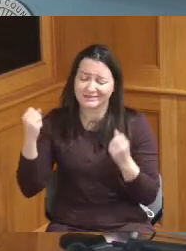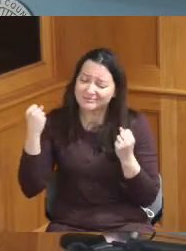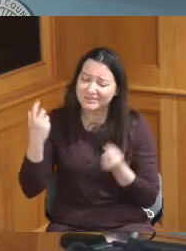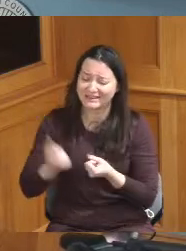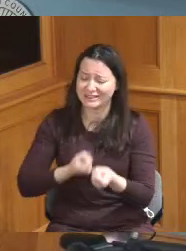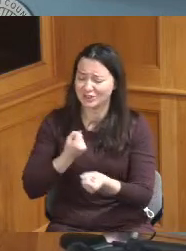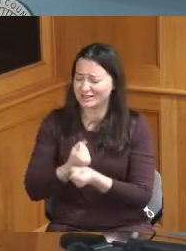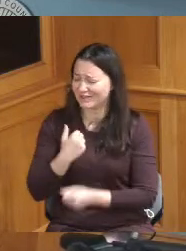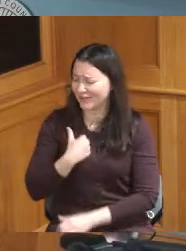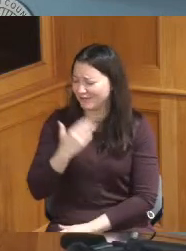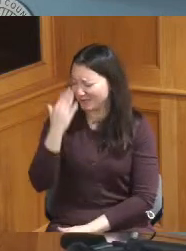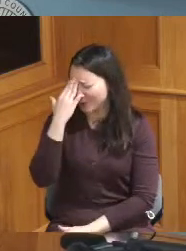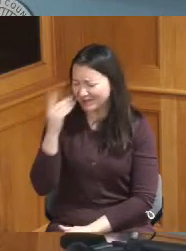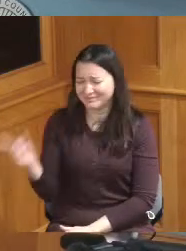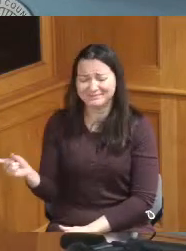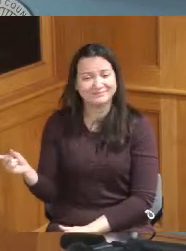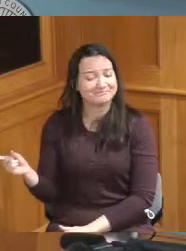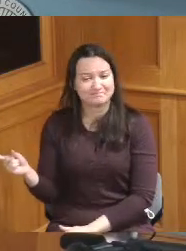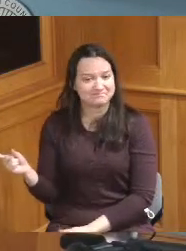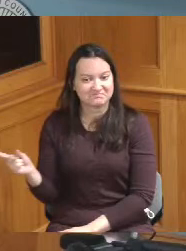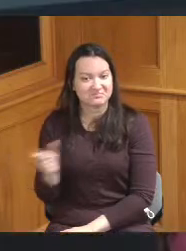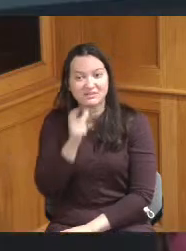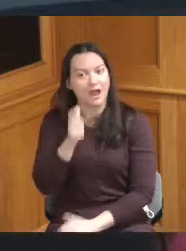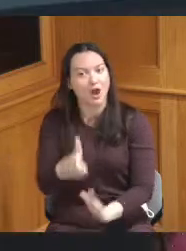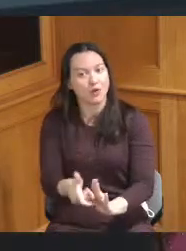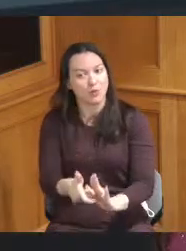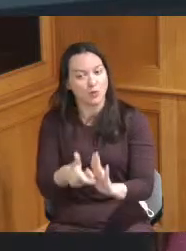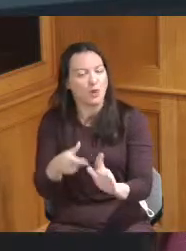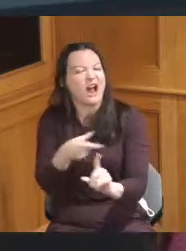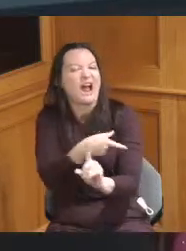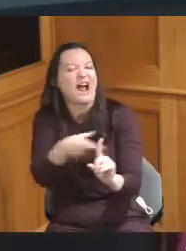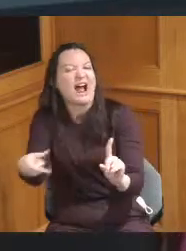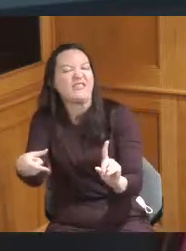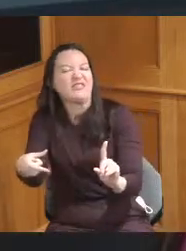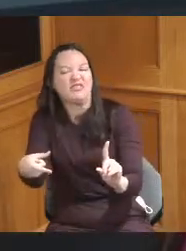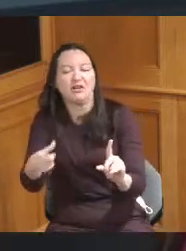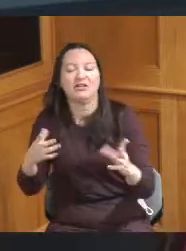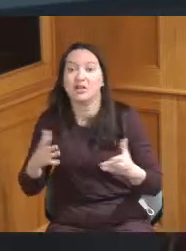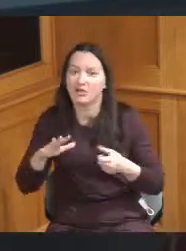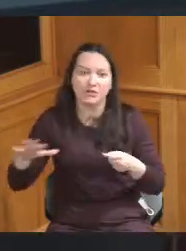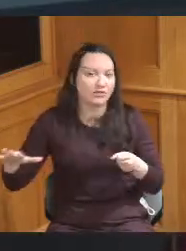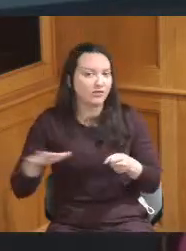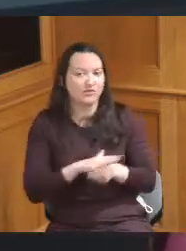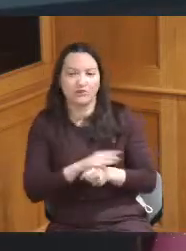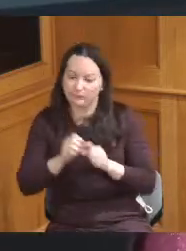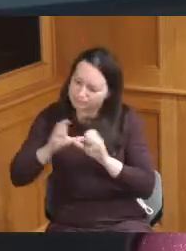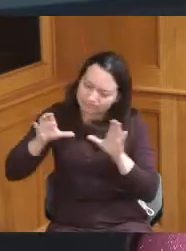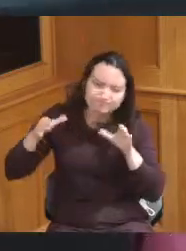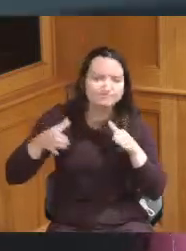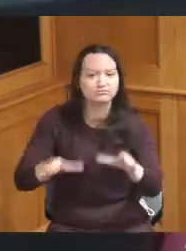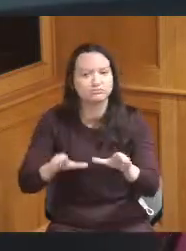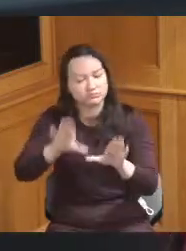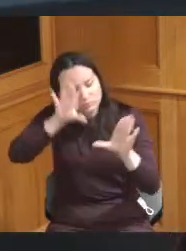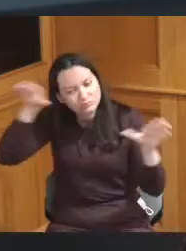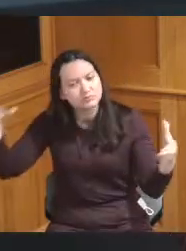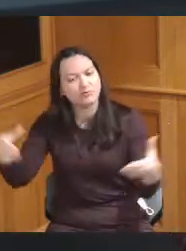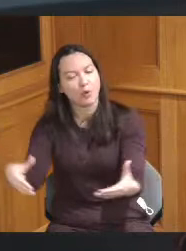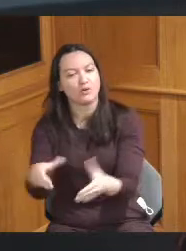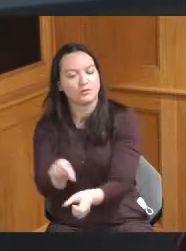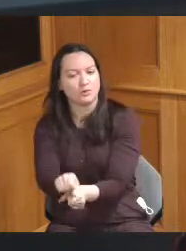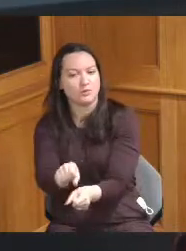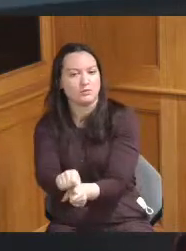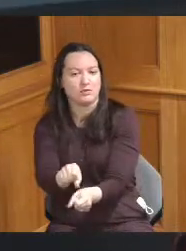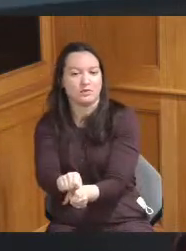as long as I've known him, he doesn't half do anything. He puts his whole self into it, and I certainly appreciate it. I